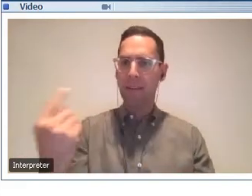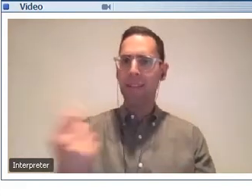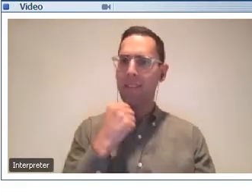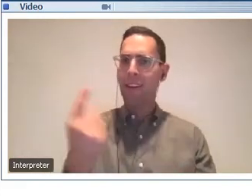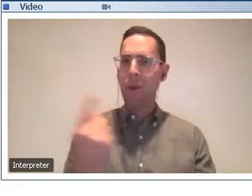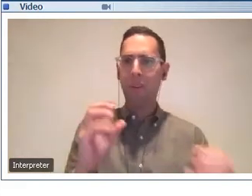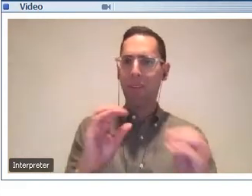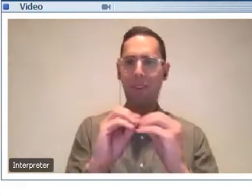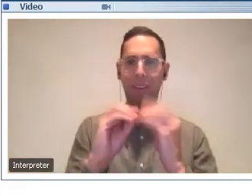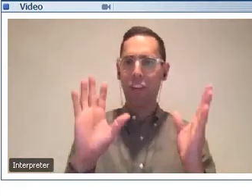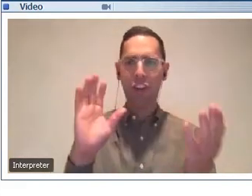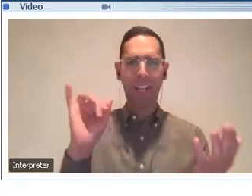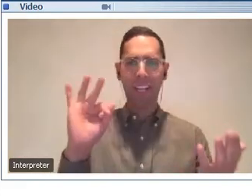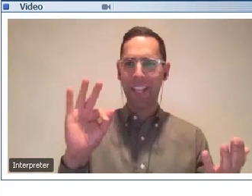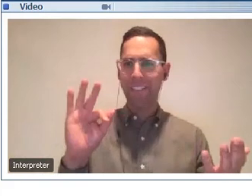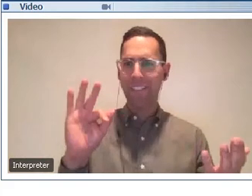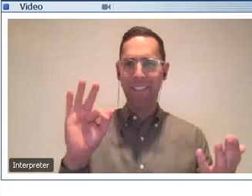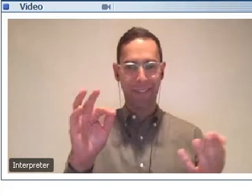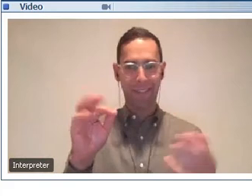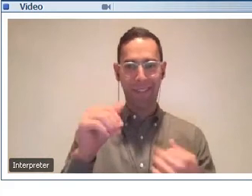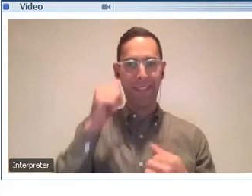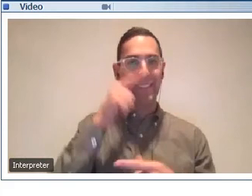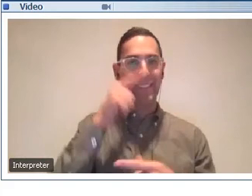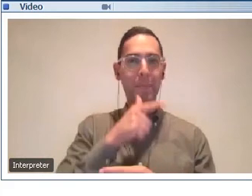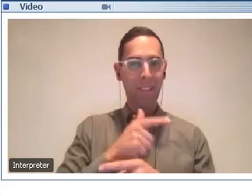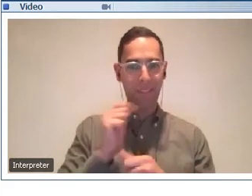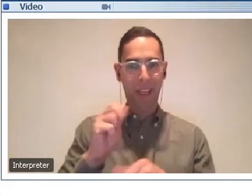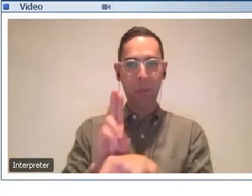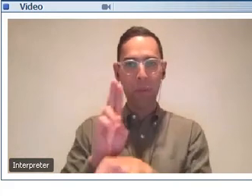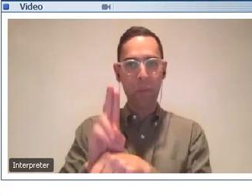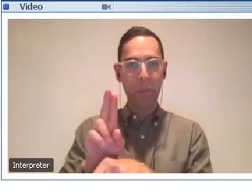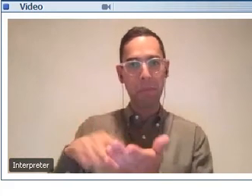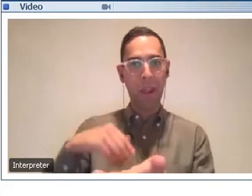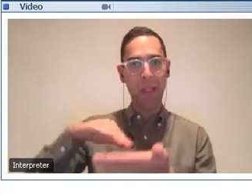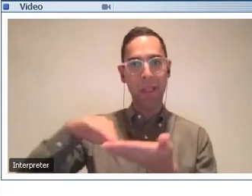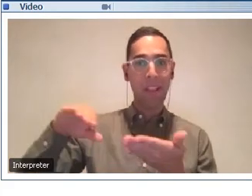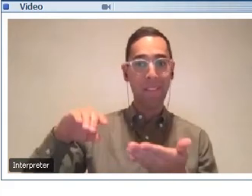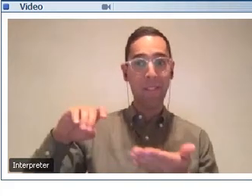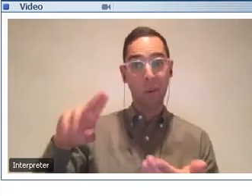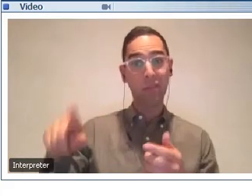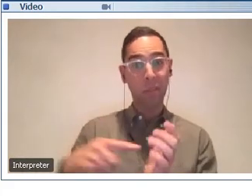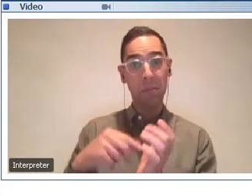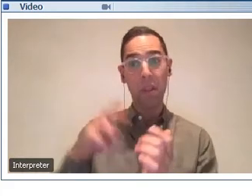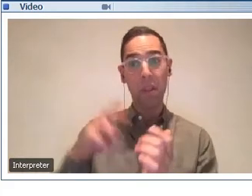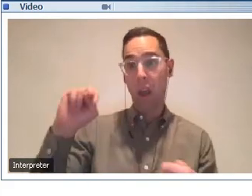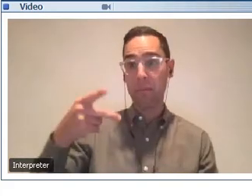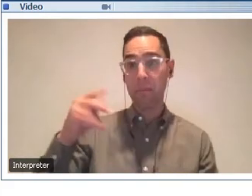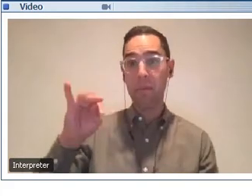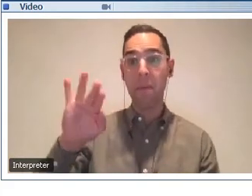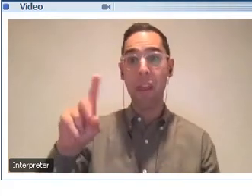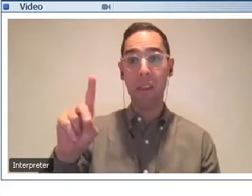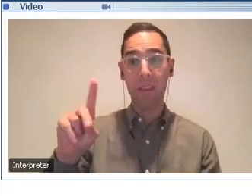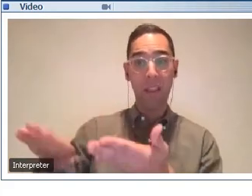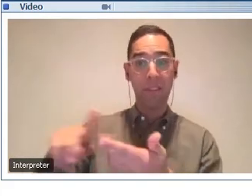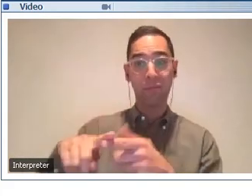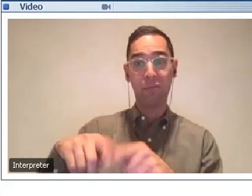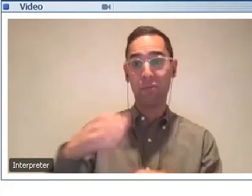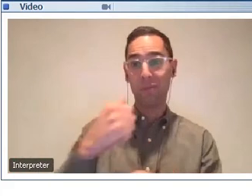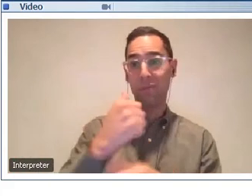can access paid leave or even sometimes unpaid leave to provide support to their